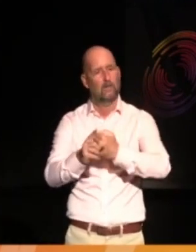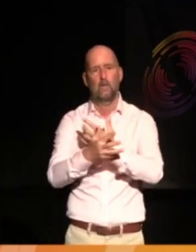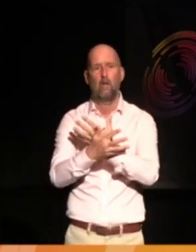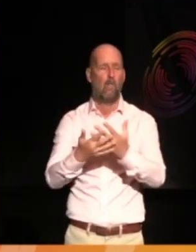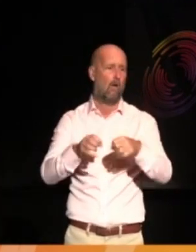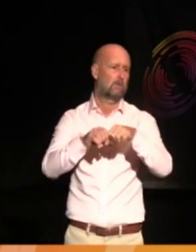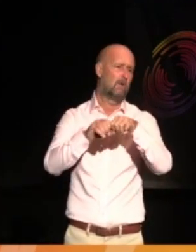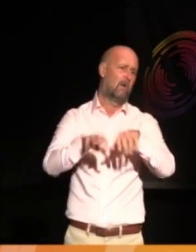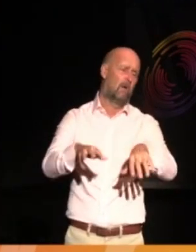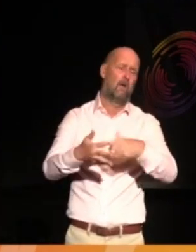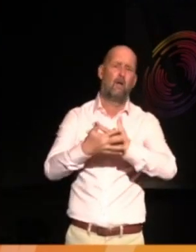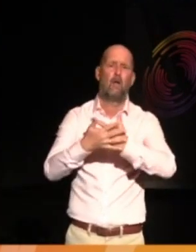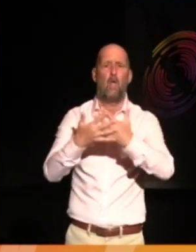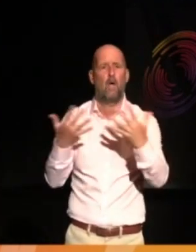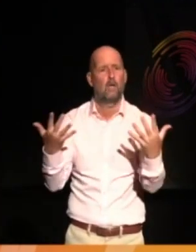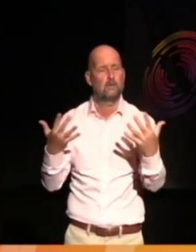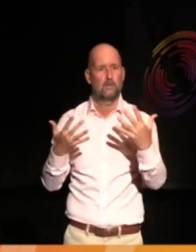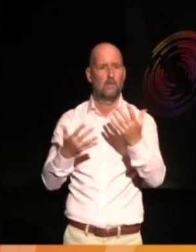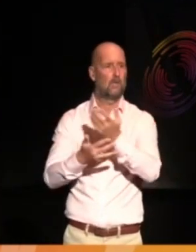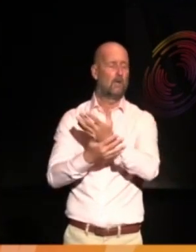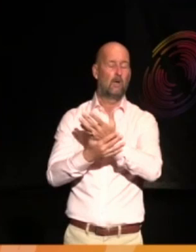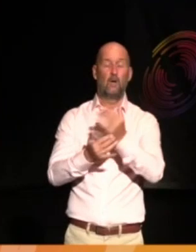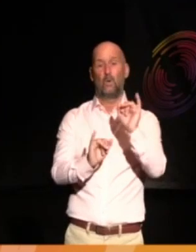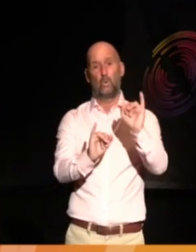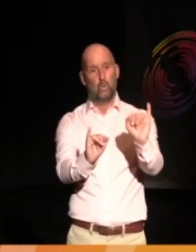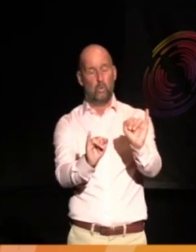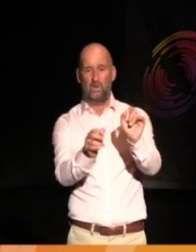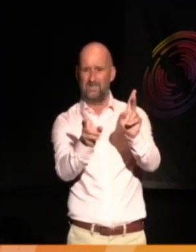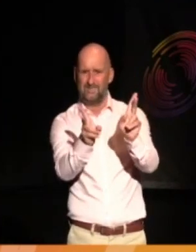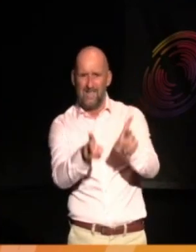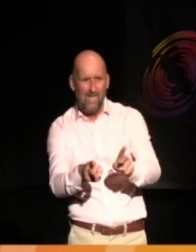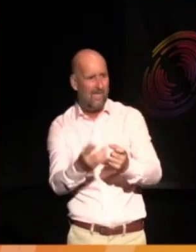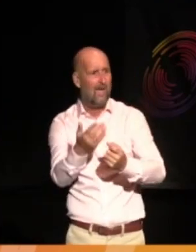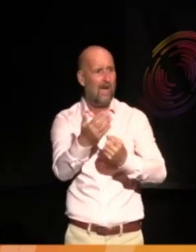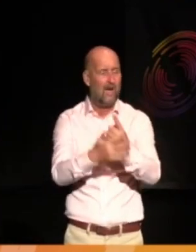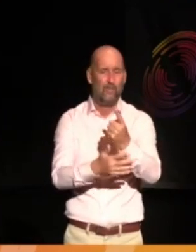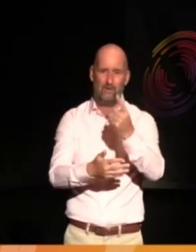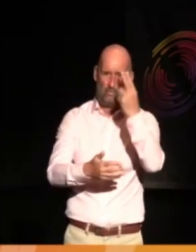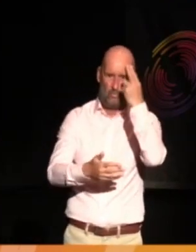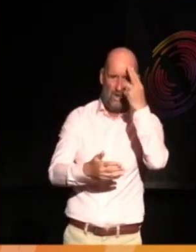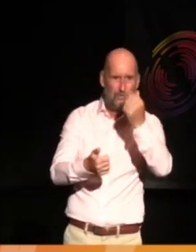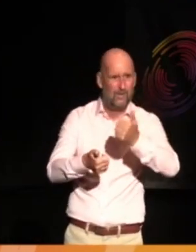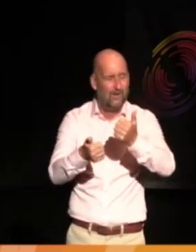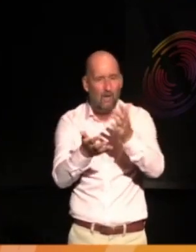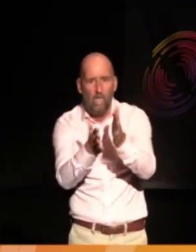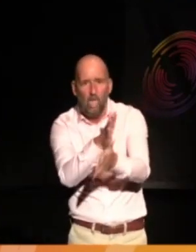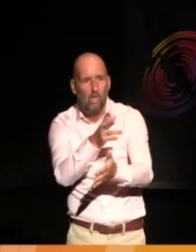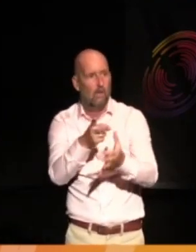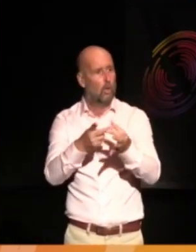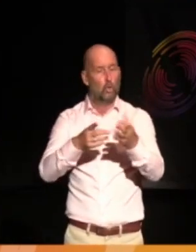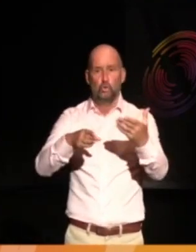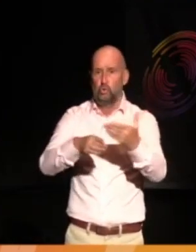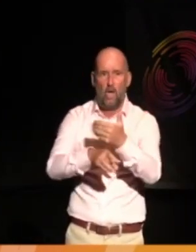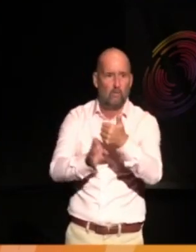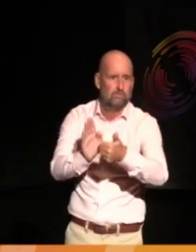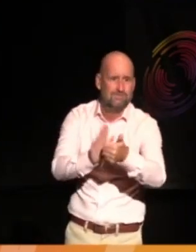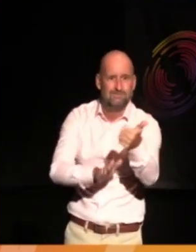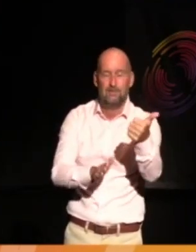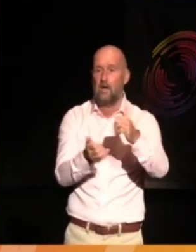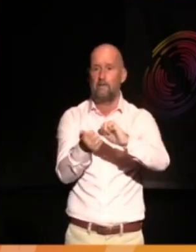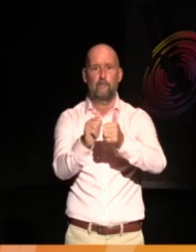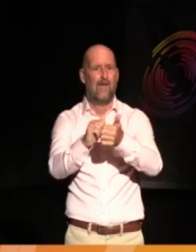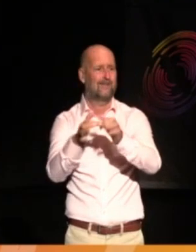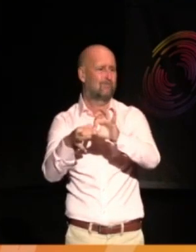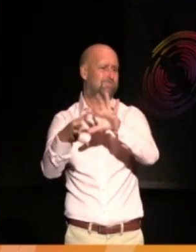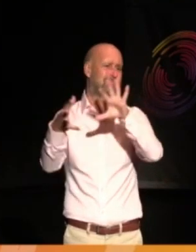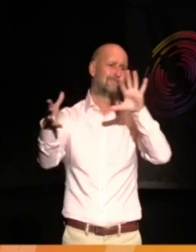lot, their lives at worst, their reputations, their jobs, their friendship groups.